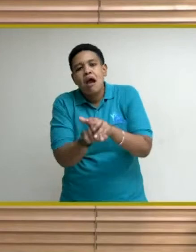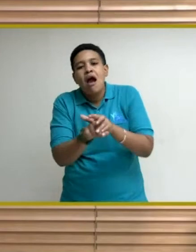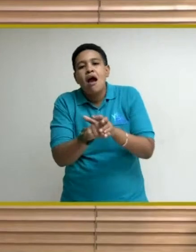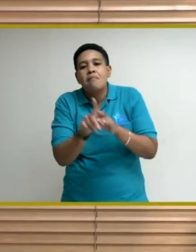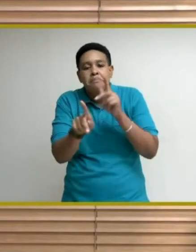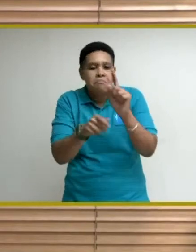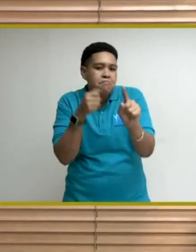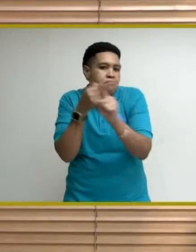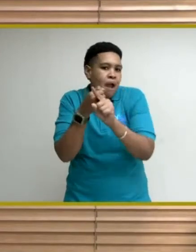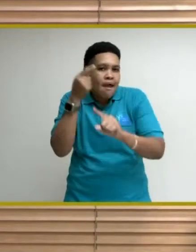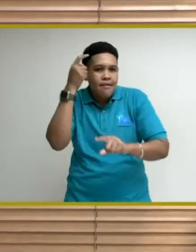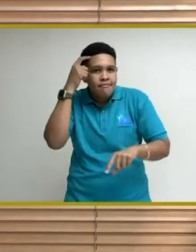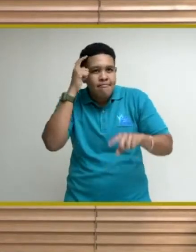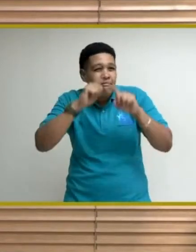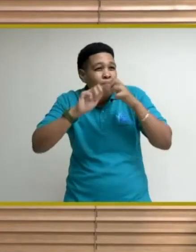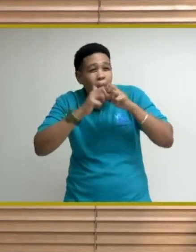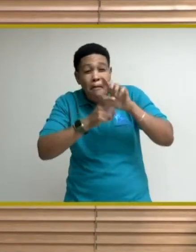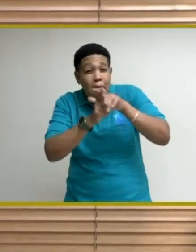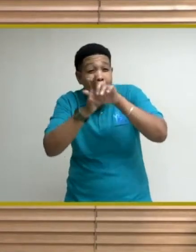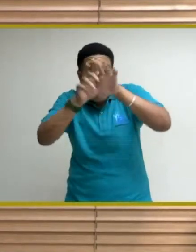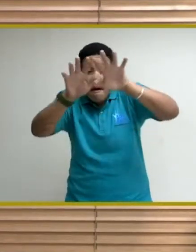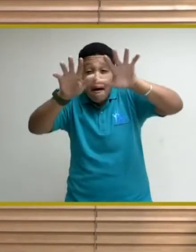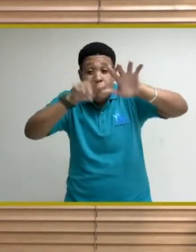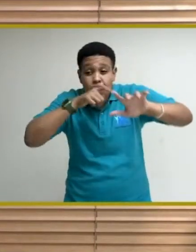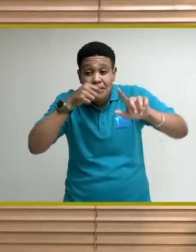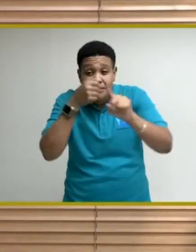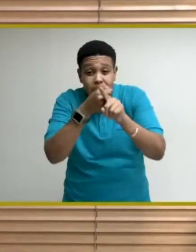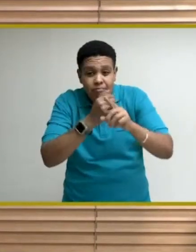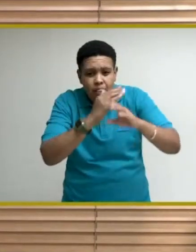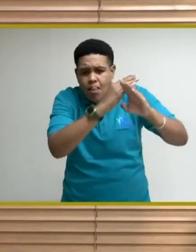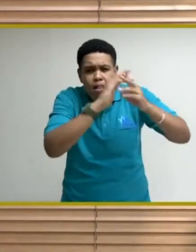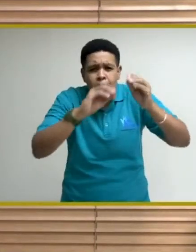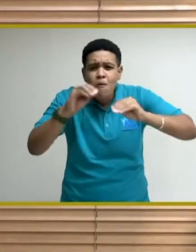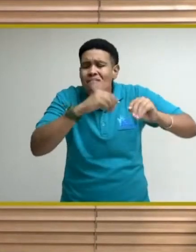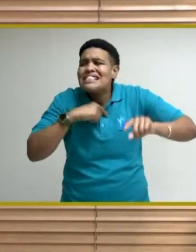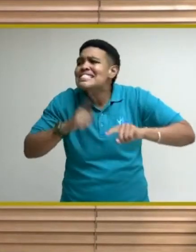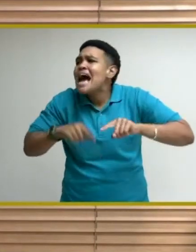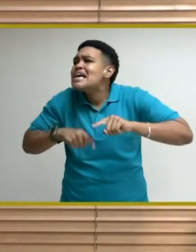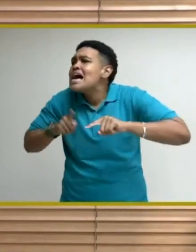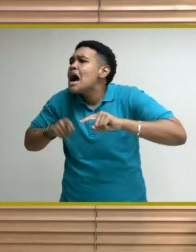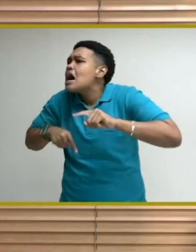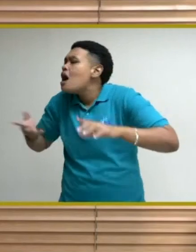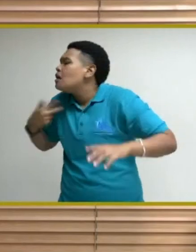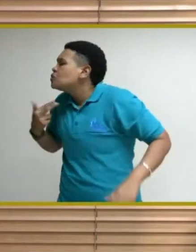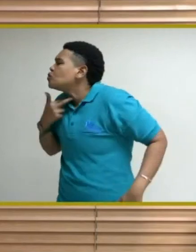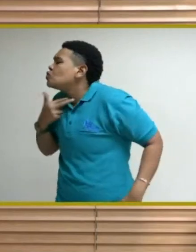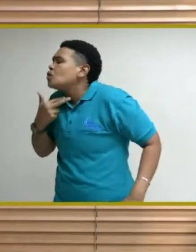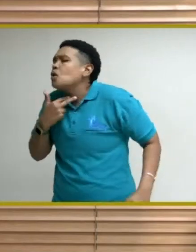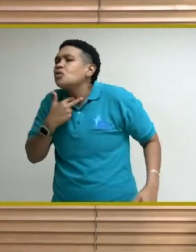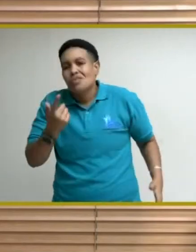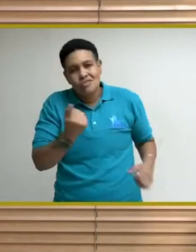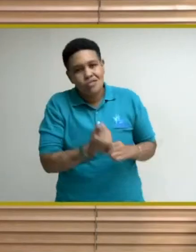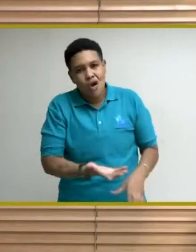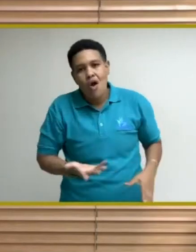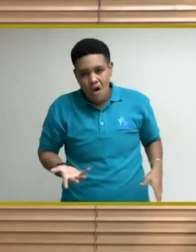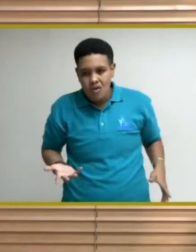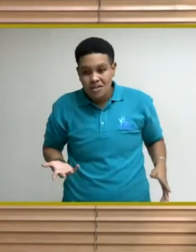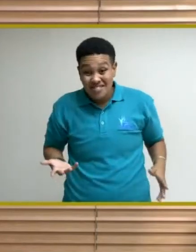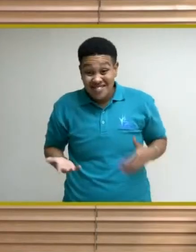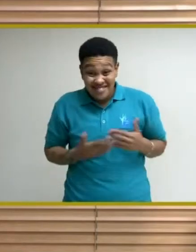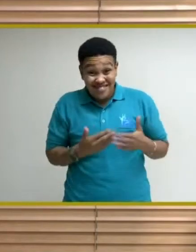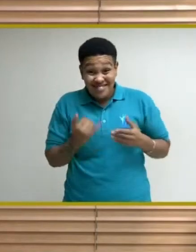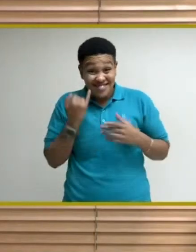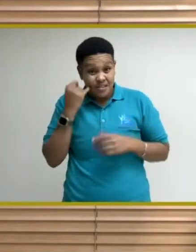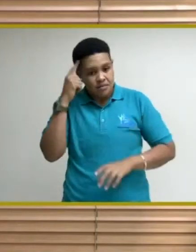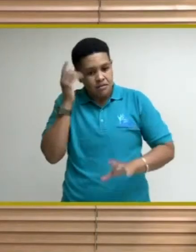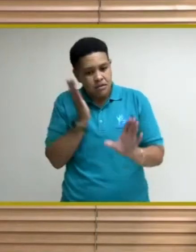of movement and all the various ills that would have created or caused, even if it's just psychological